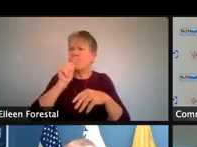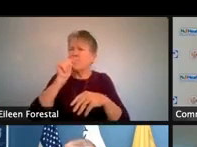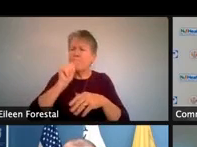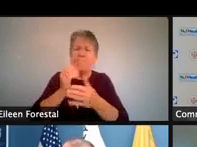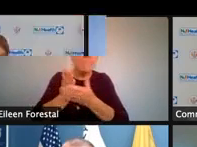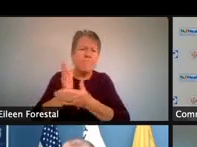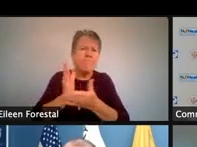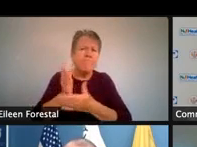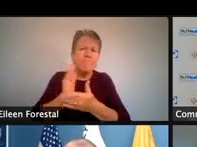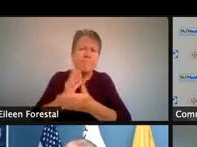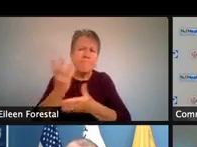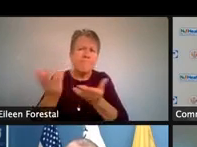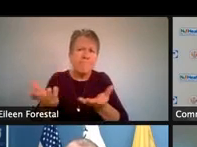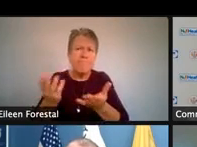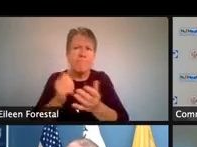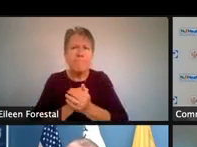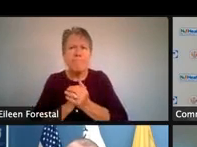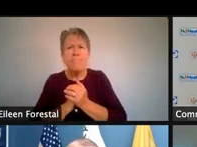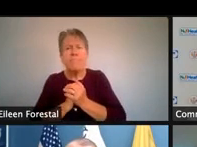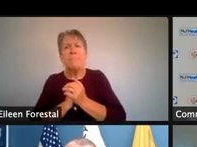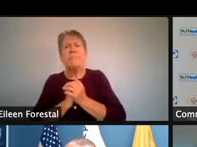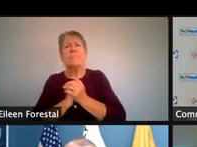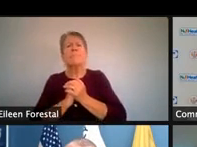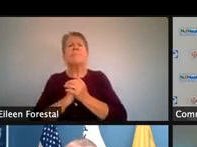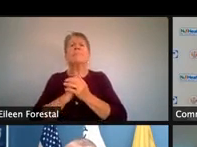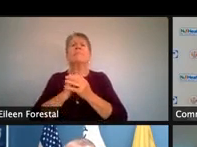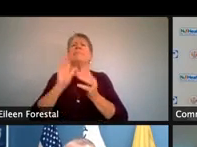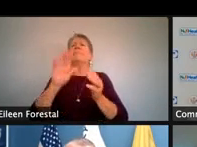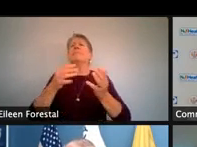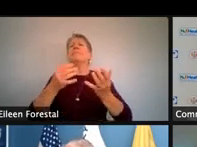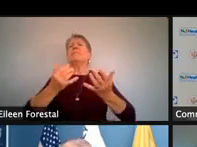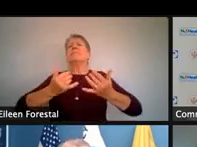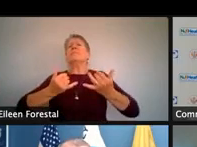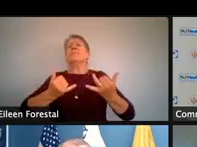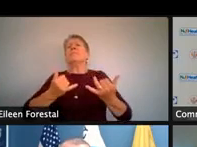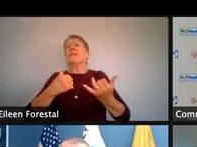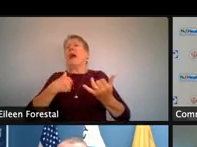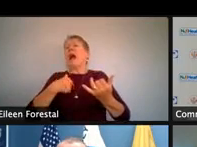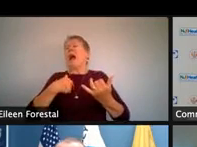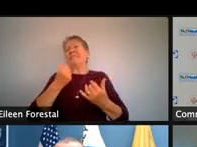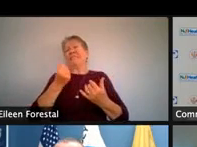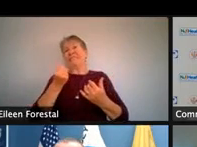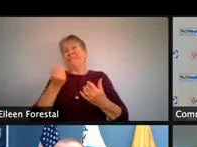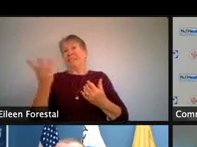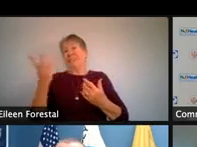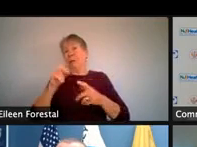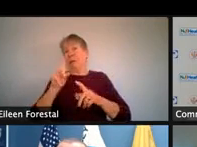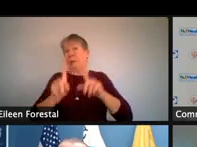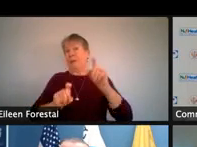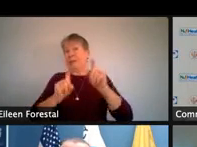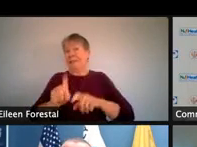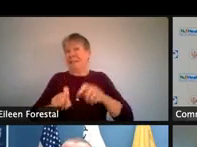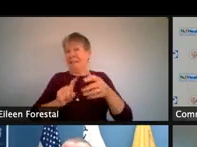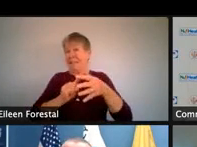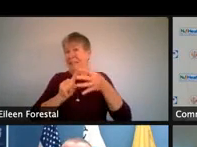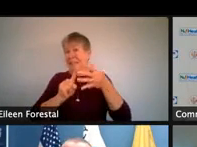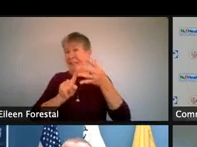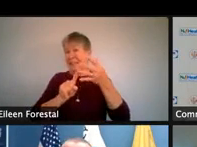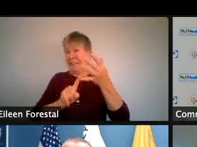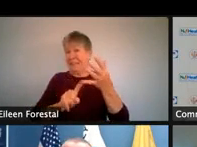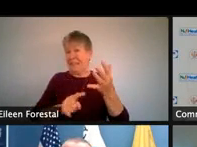the, what caused, a number of questions, with the Saturday spike, what caused that to spike to nearly 2,000 new